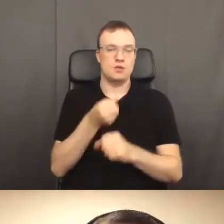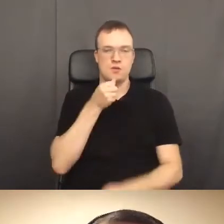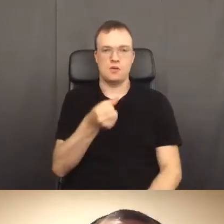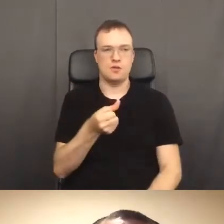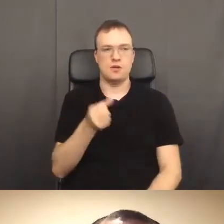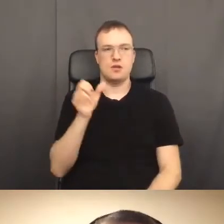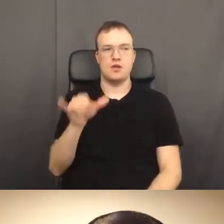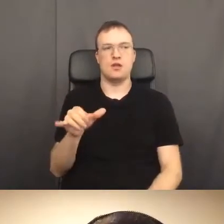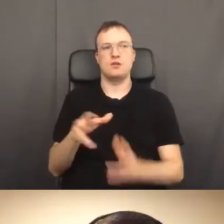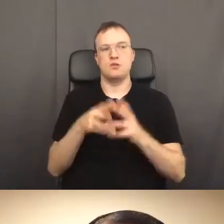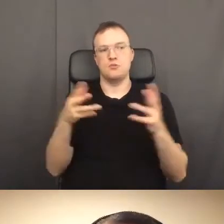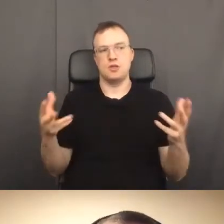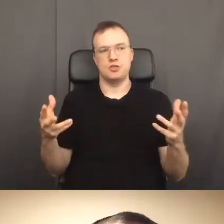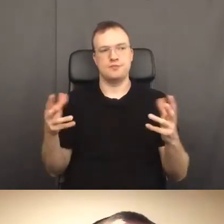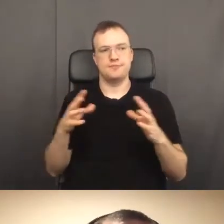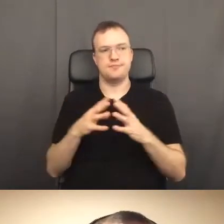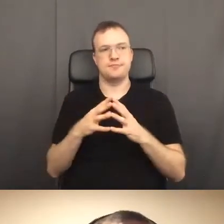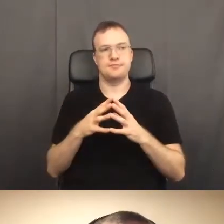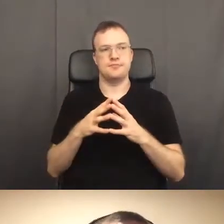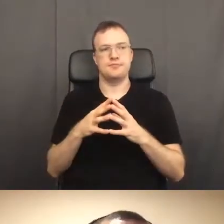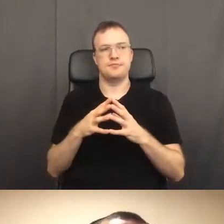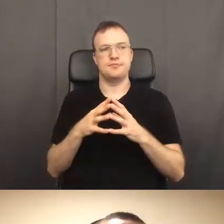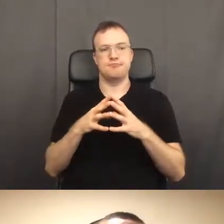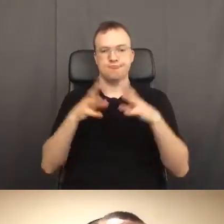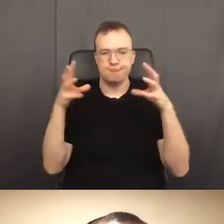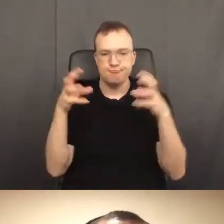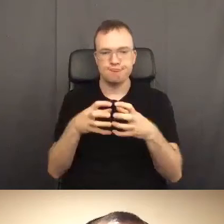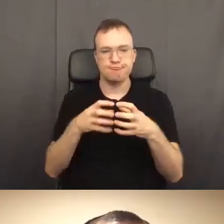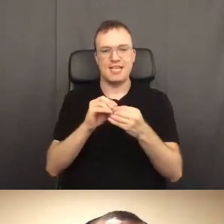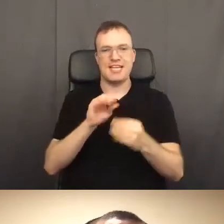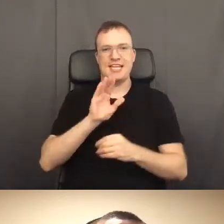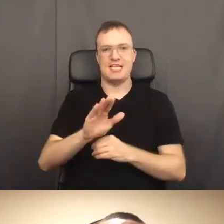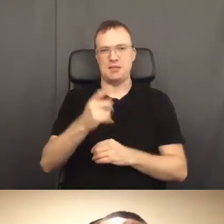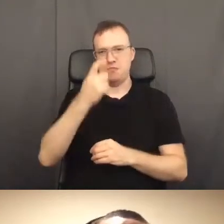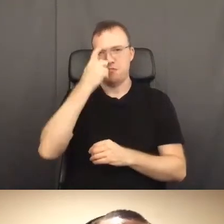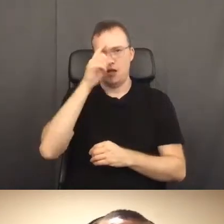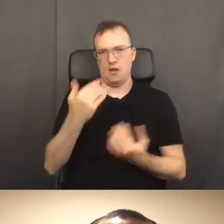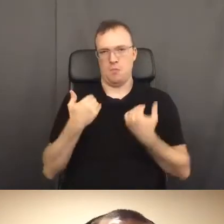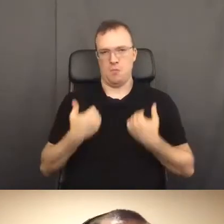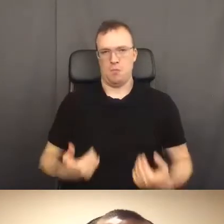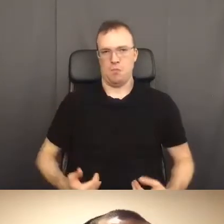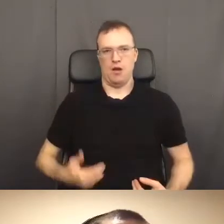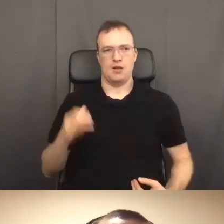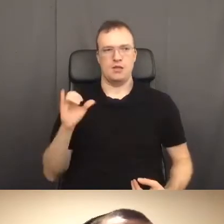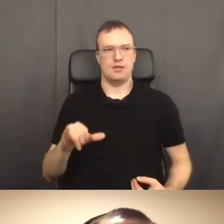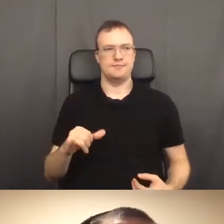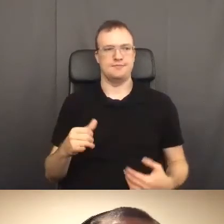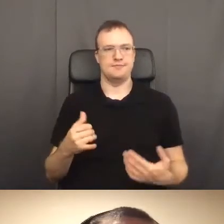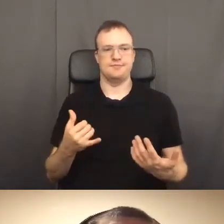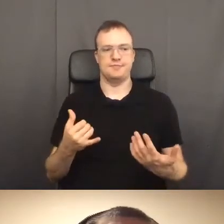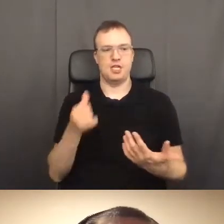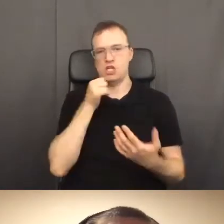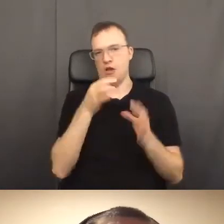It's so molded in his mind and in his body that it doesn't go